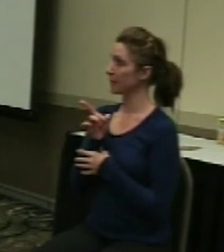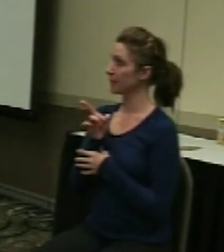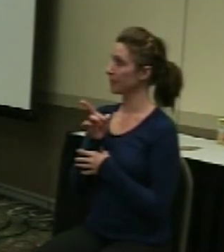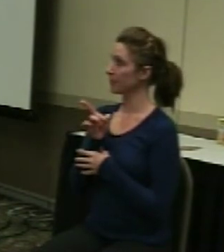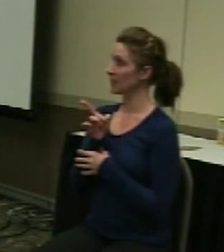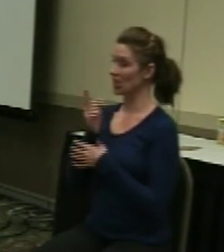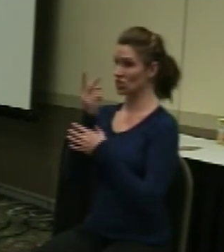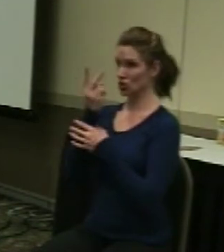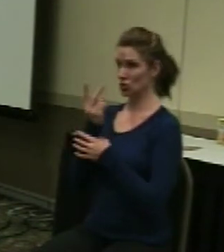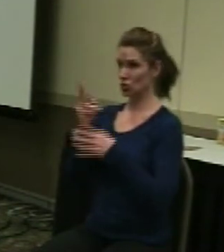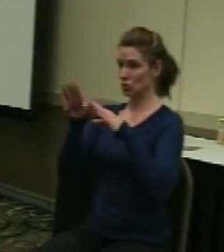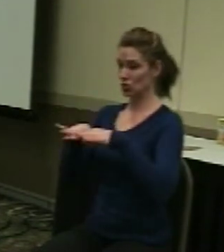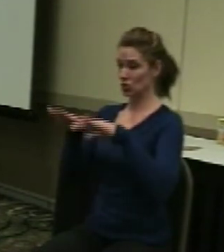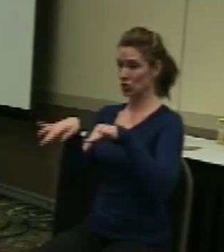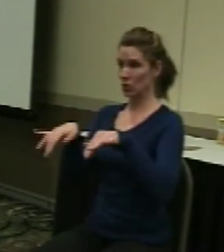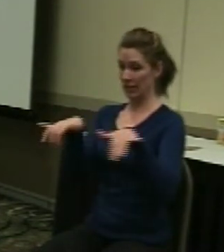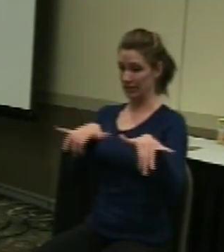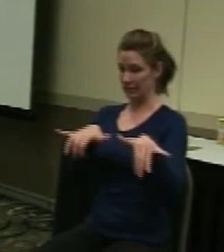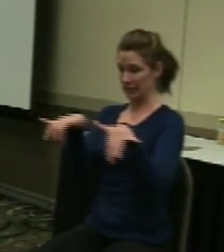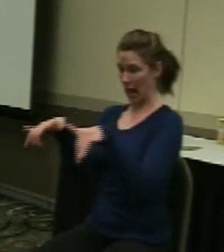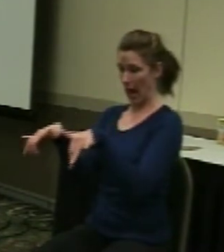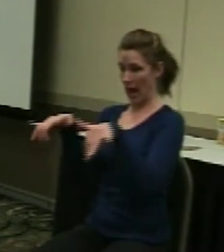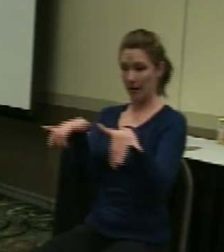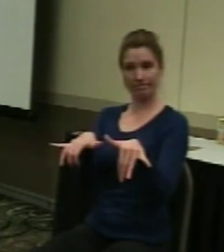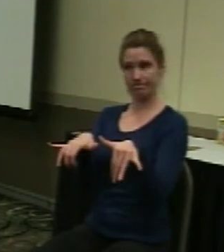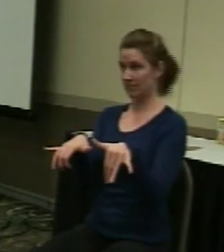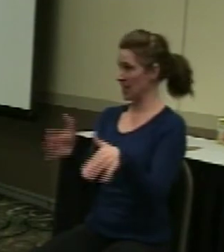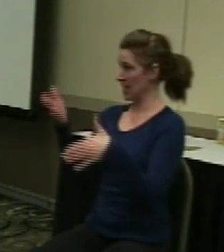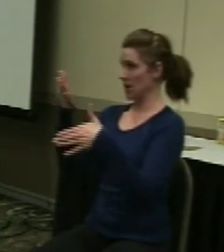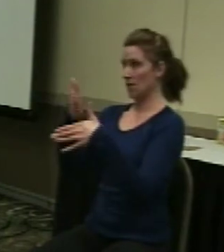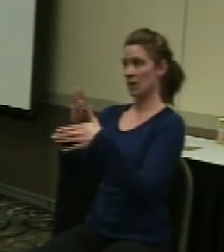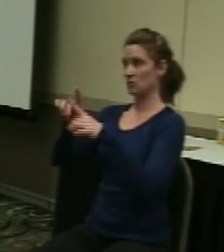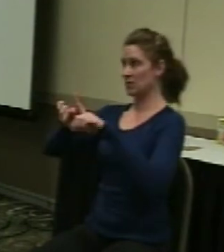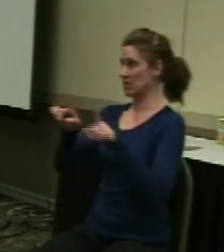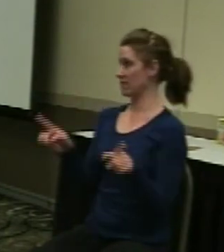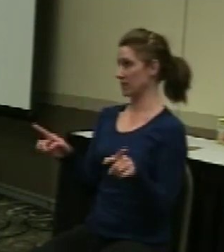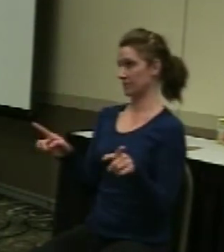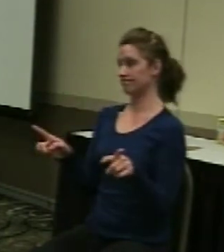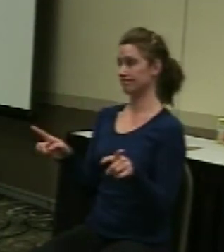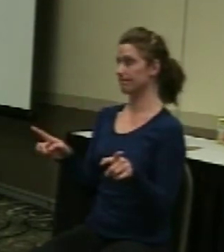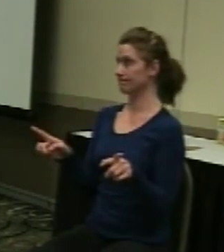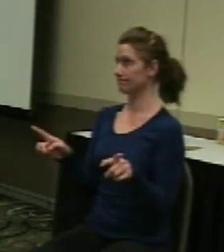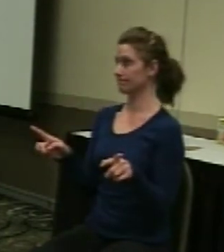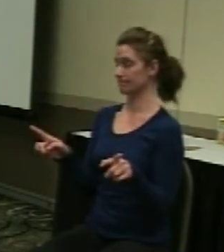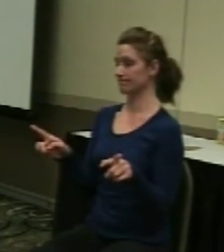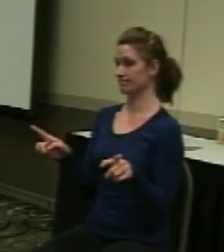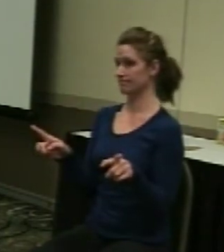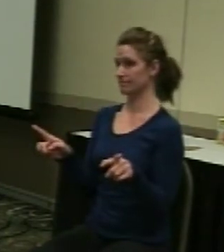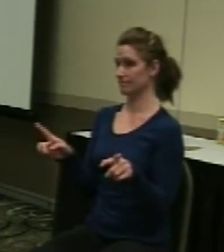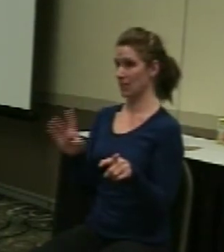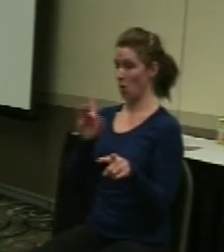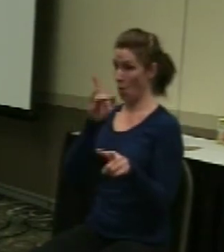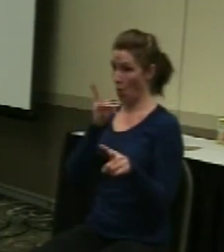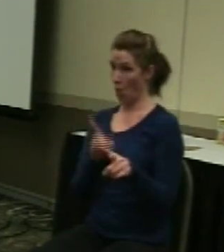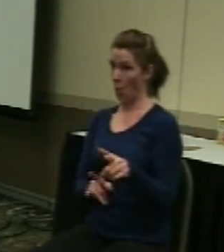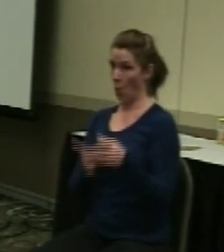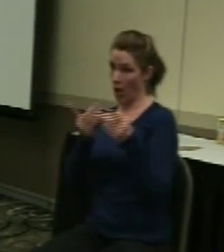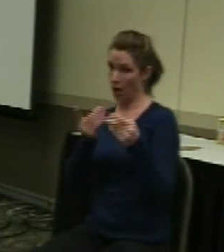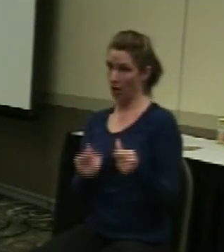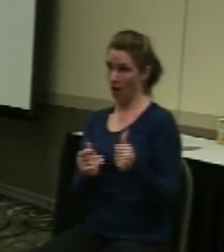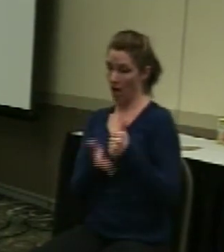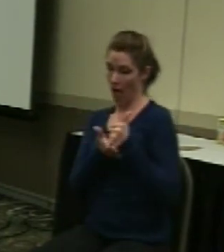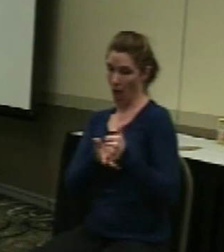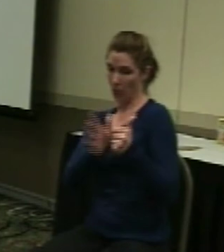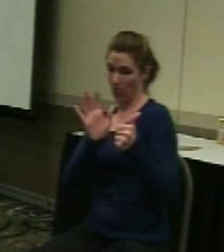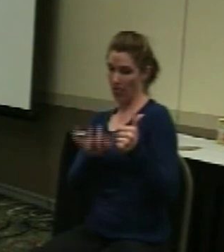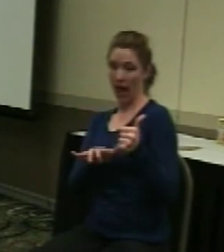two children with the same thing going on will not necessarily be helped by the same thing. Just as concrete as, a doctor doesn't